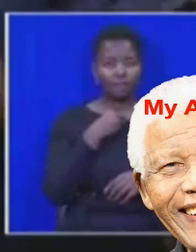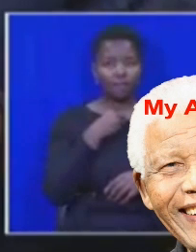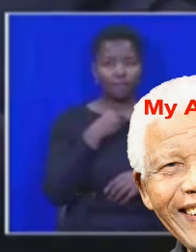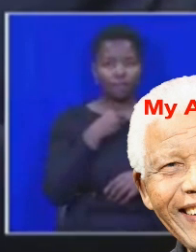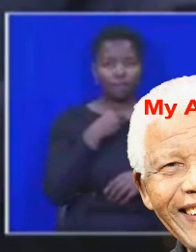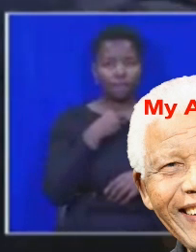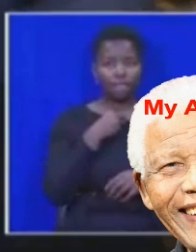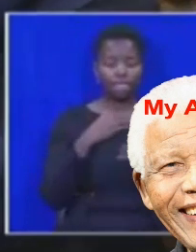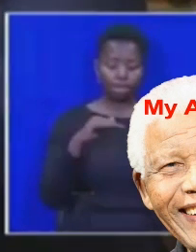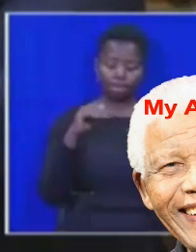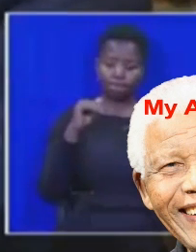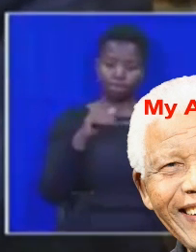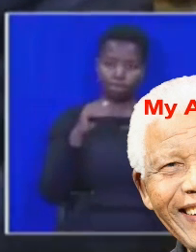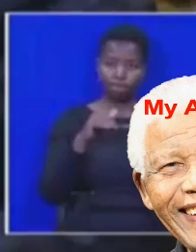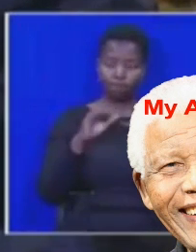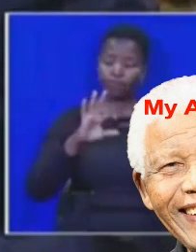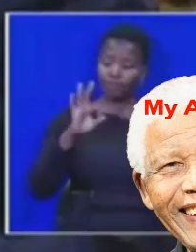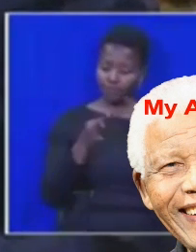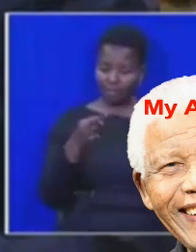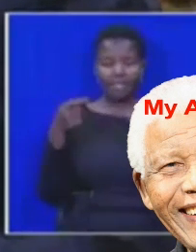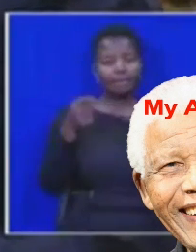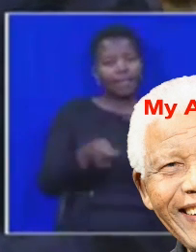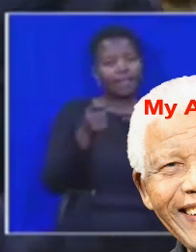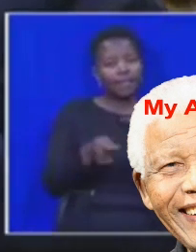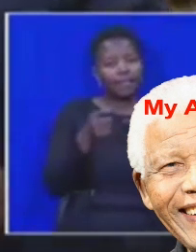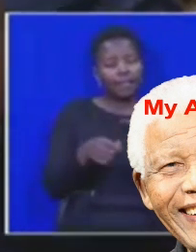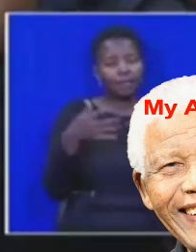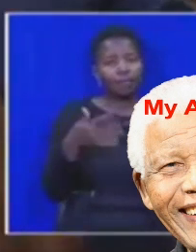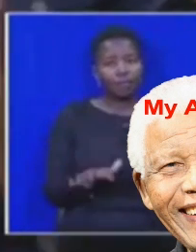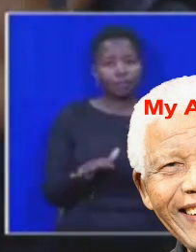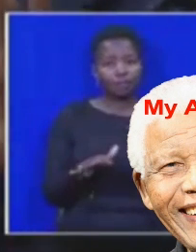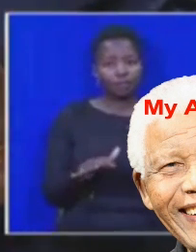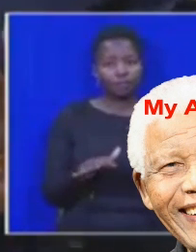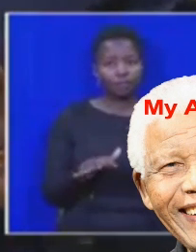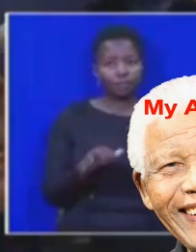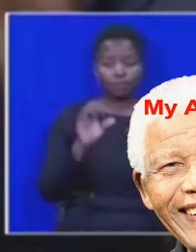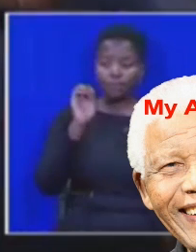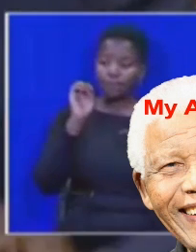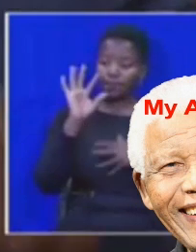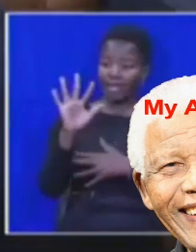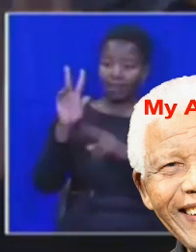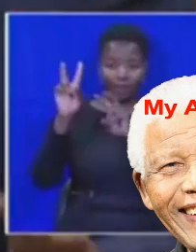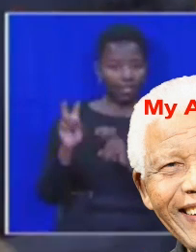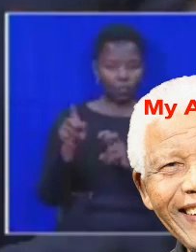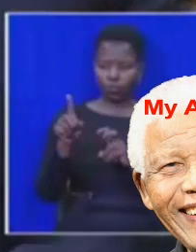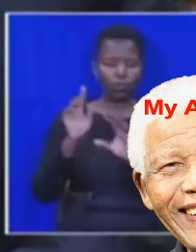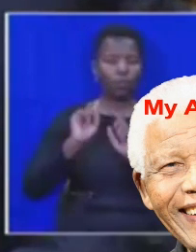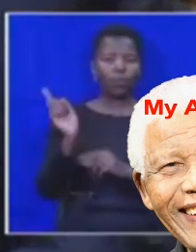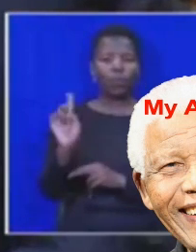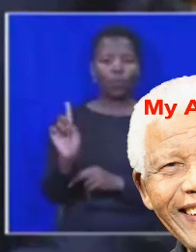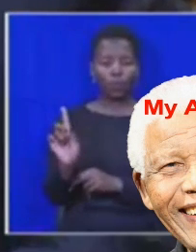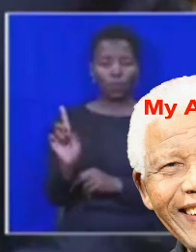The second one, the family paid. Not the 5 issues that were built by government.